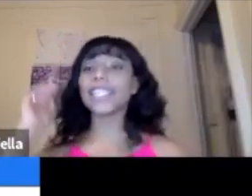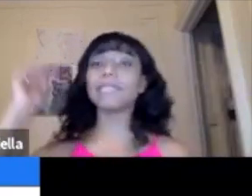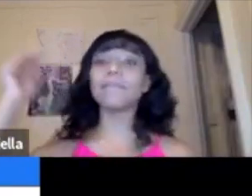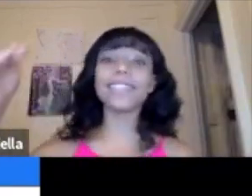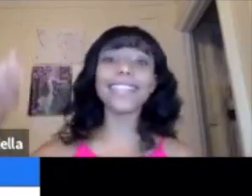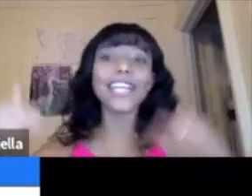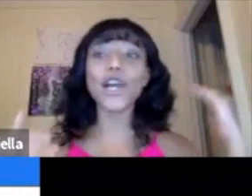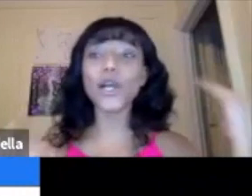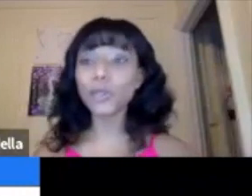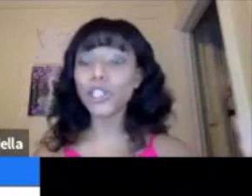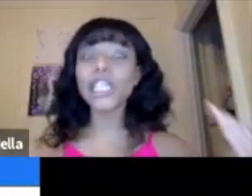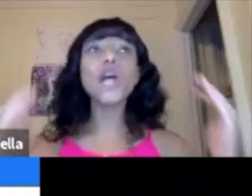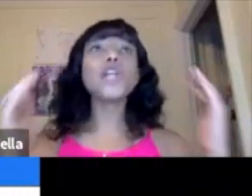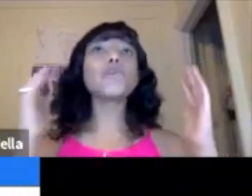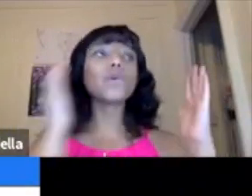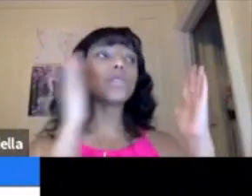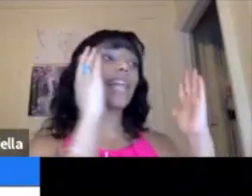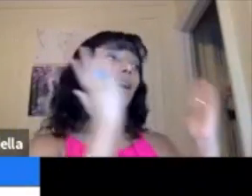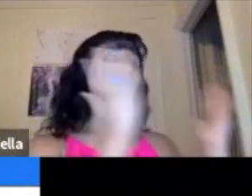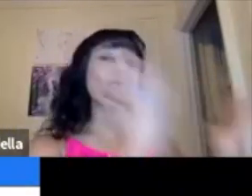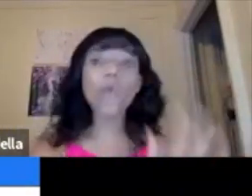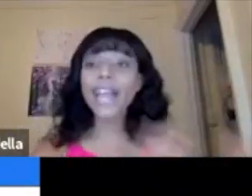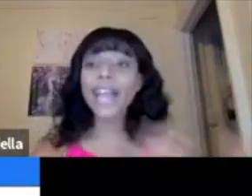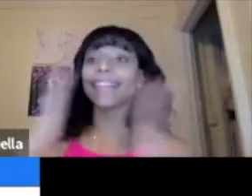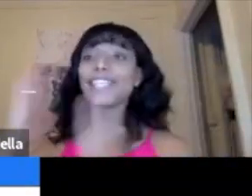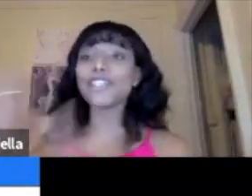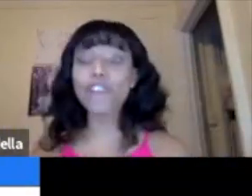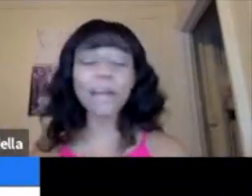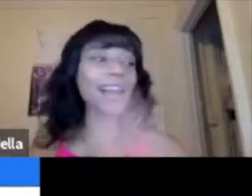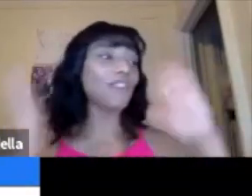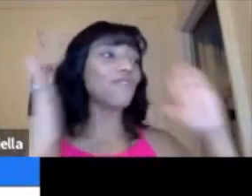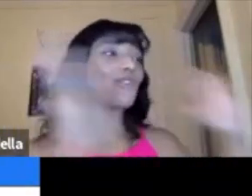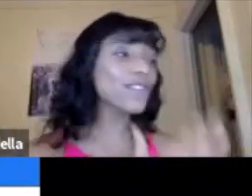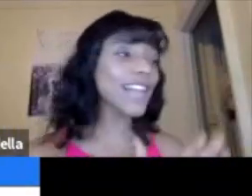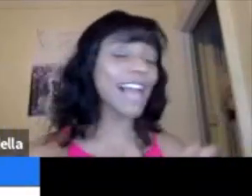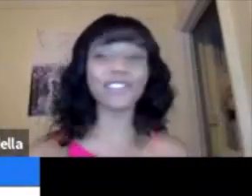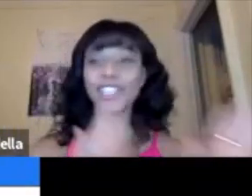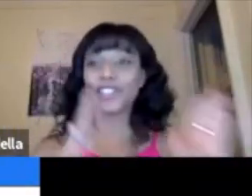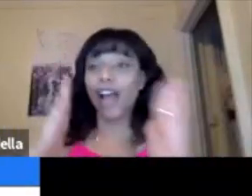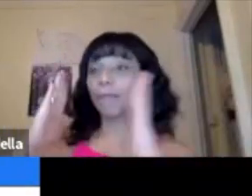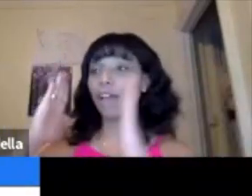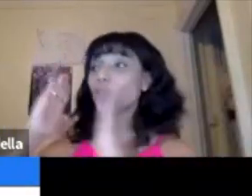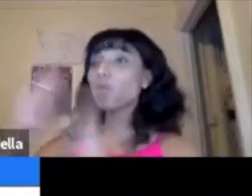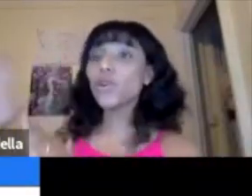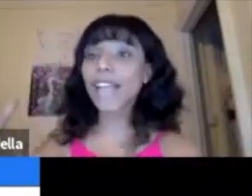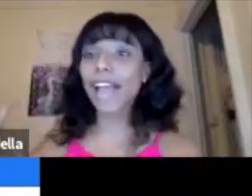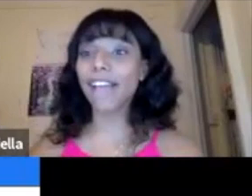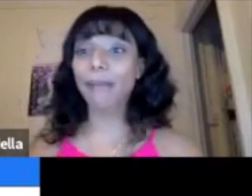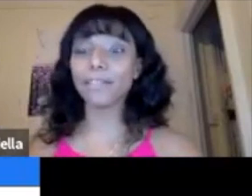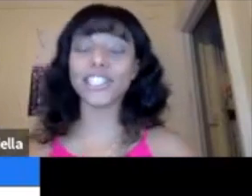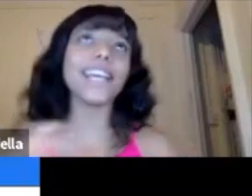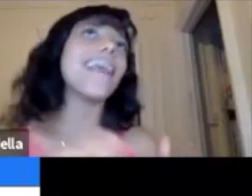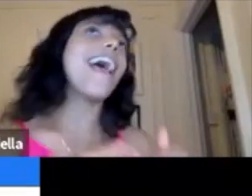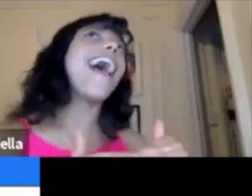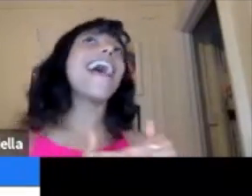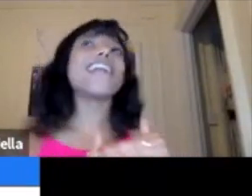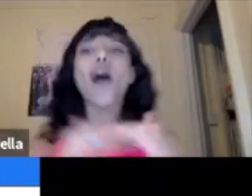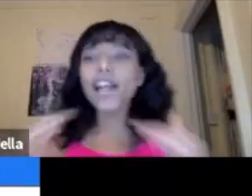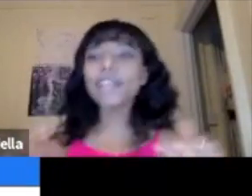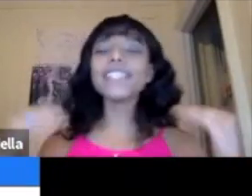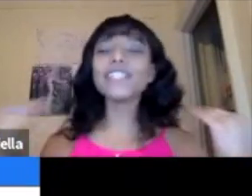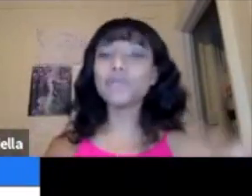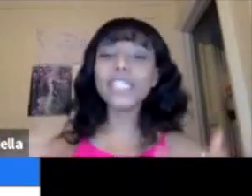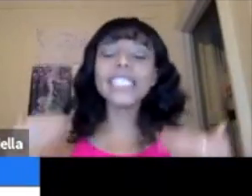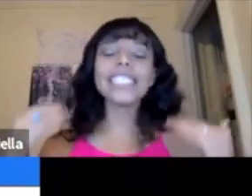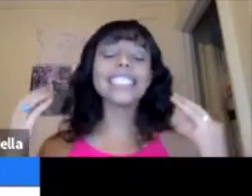to accessibility and inclusion, tools like Kapwing and the script and Google Live Transcribe and Google Live Caption, and